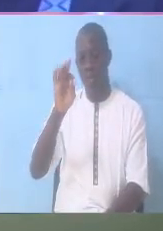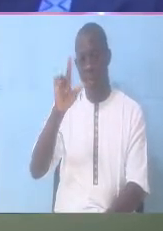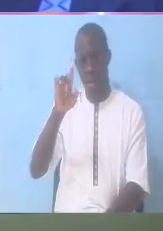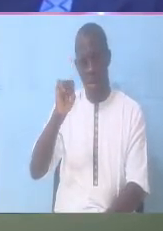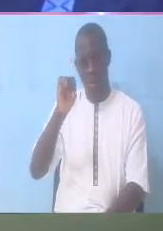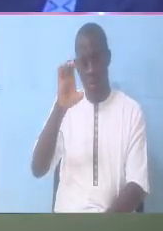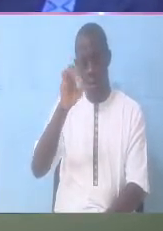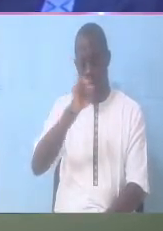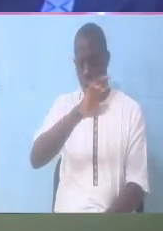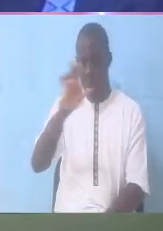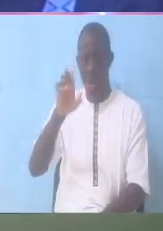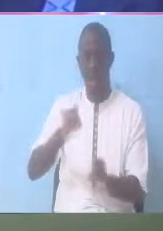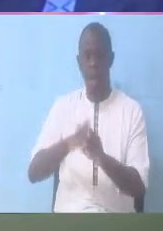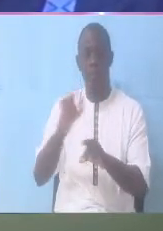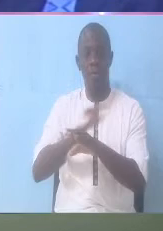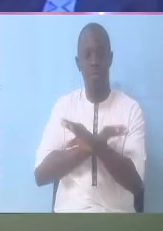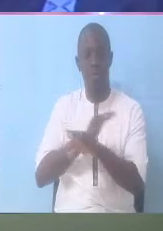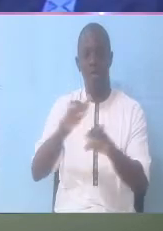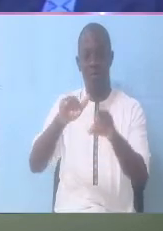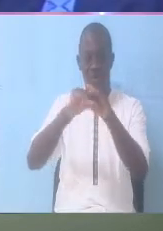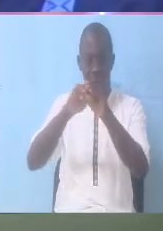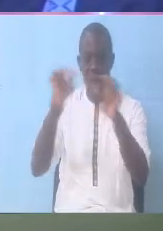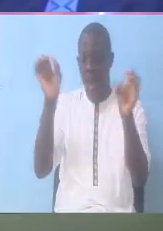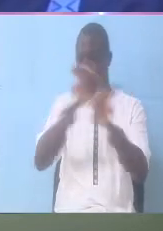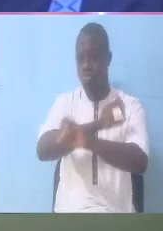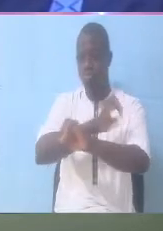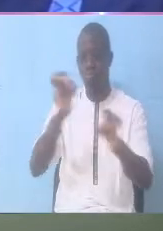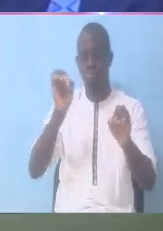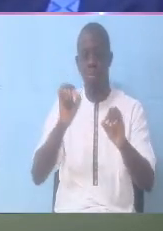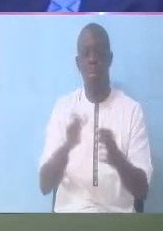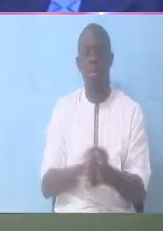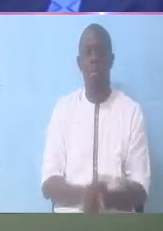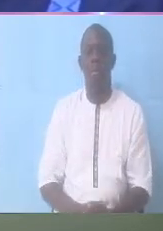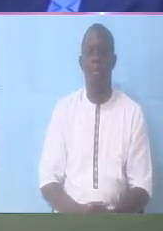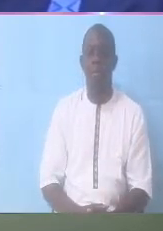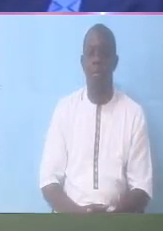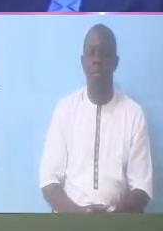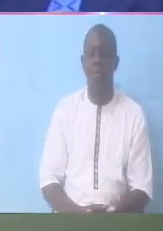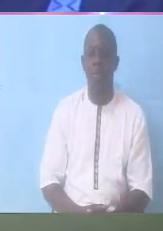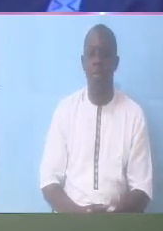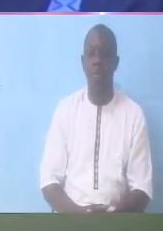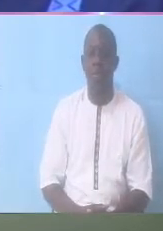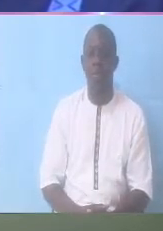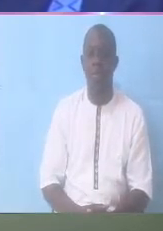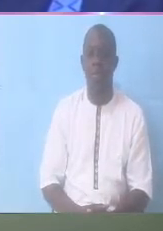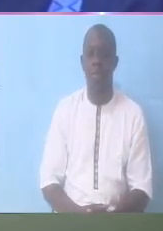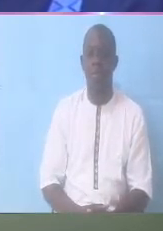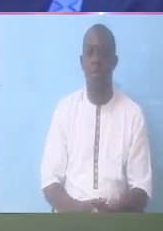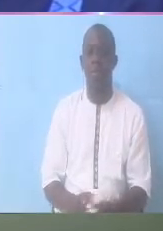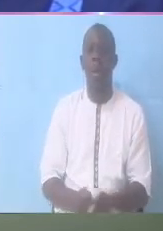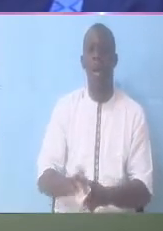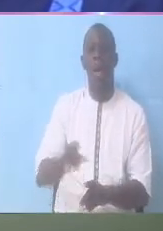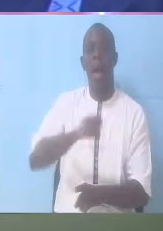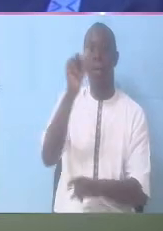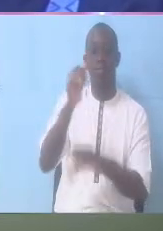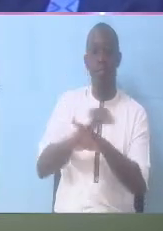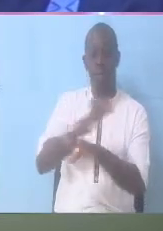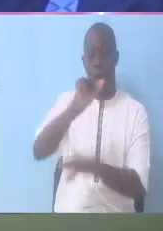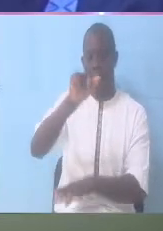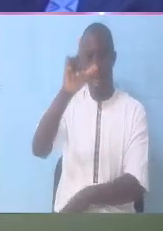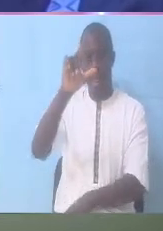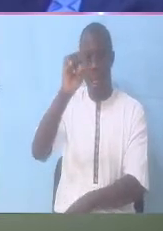tumo. And then Ali Cisse was Yajameh's darling, because even when Ali was arrested, Yajameh said, no, Ali will never be part of